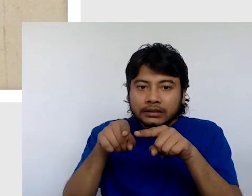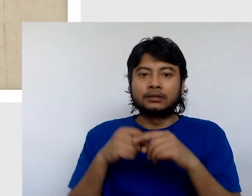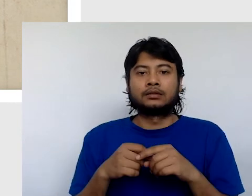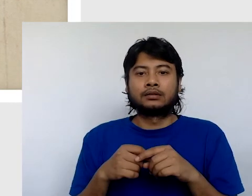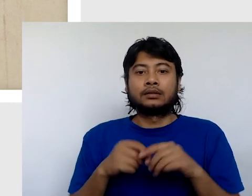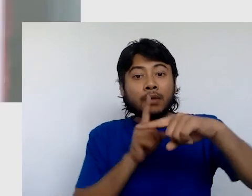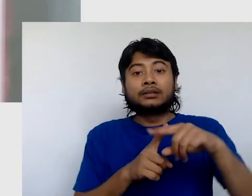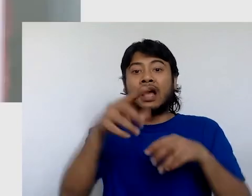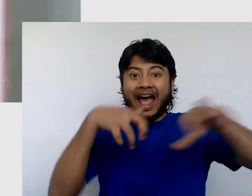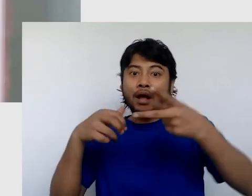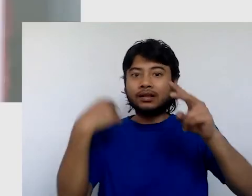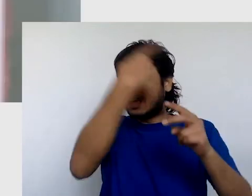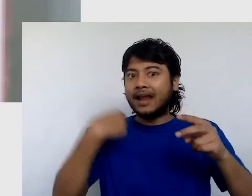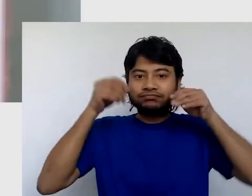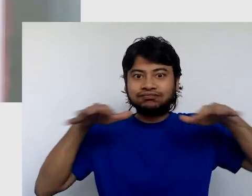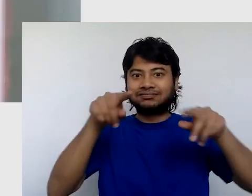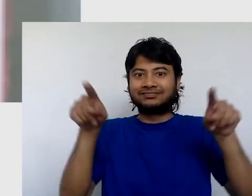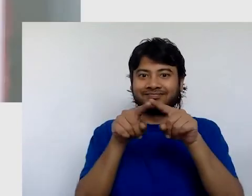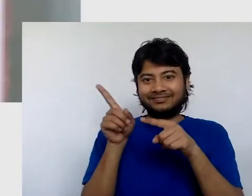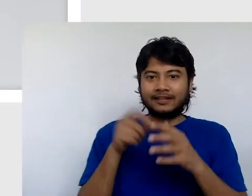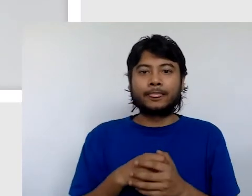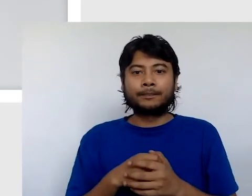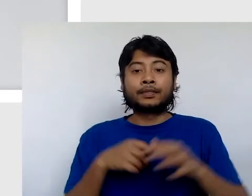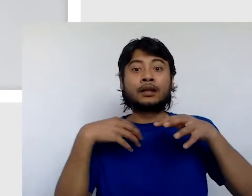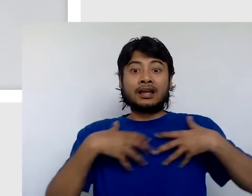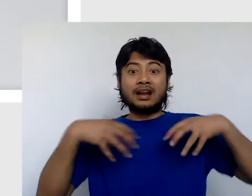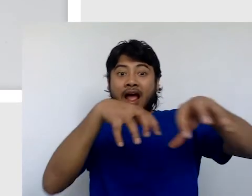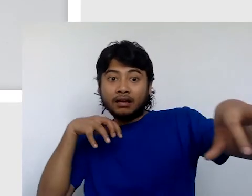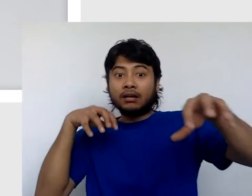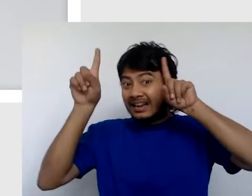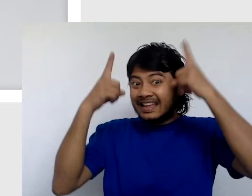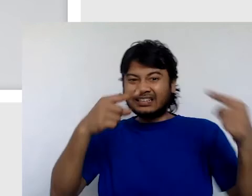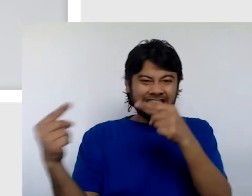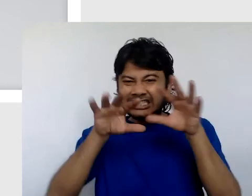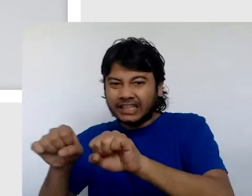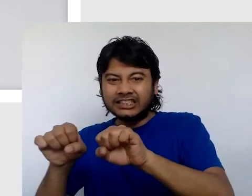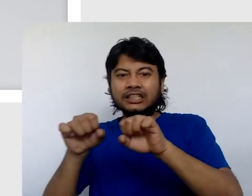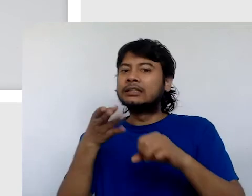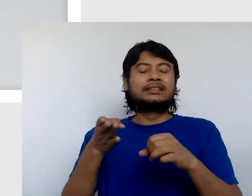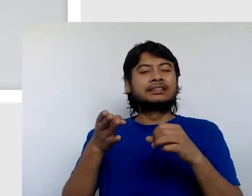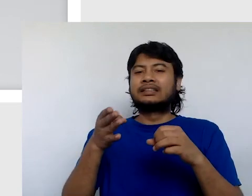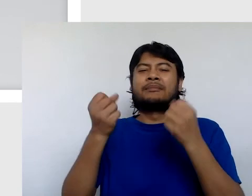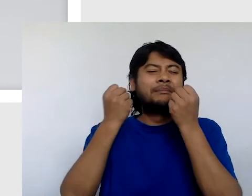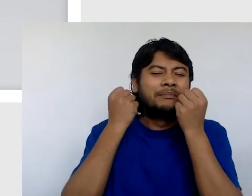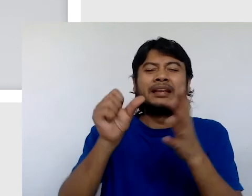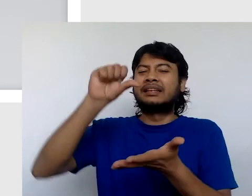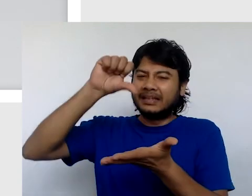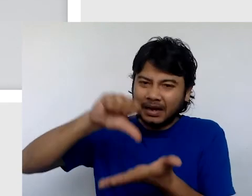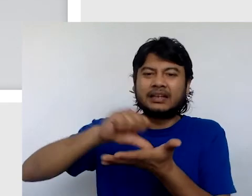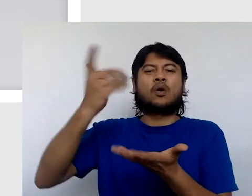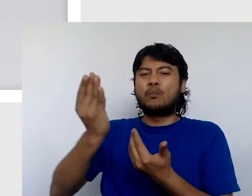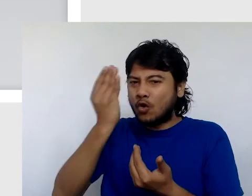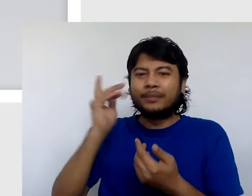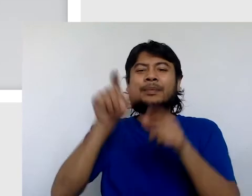was a long-standing Persian Islamic hunting motif, and the use of such imagery conveyed messages of power